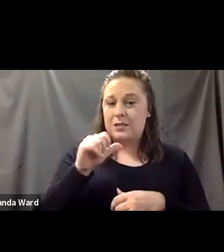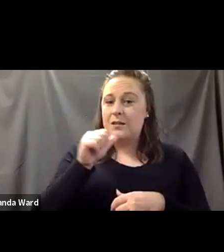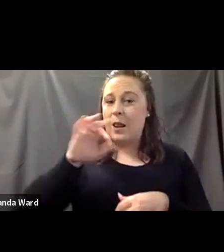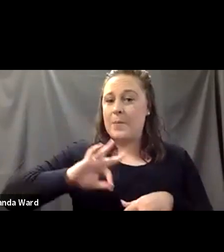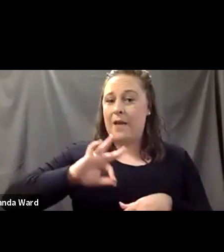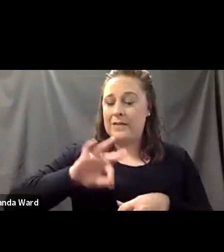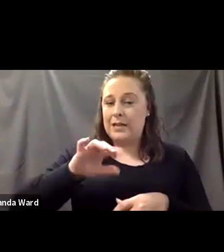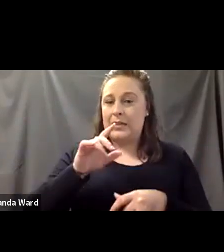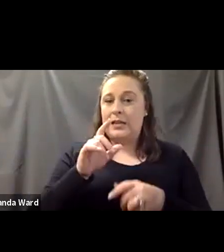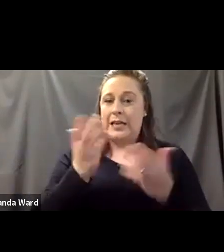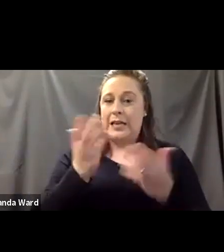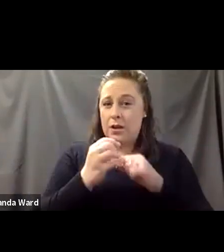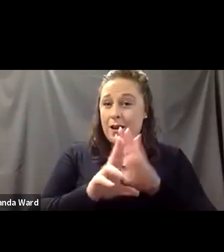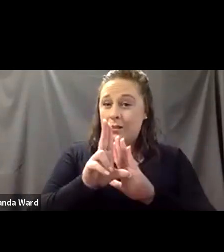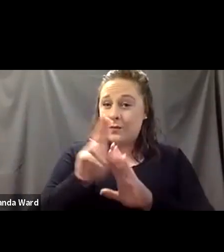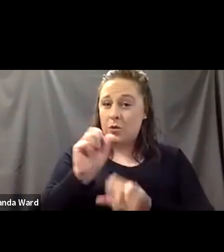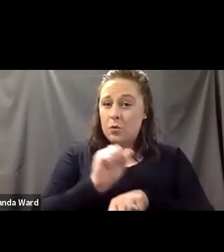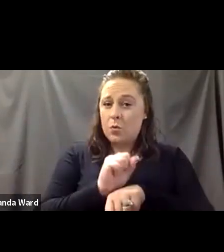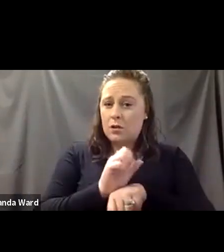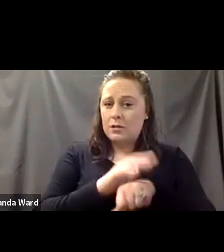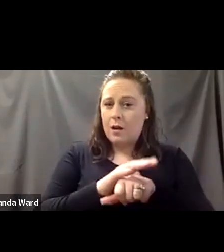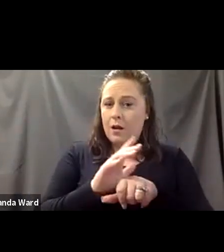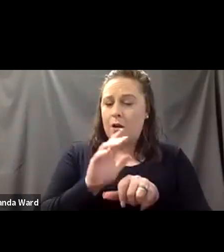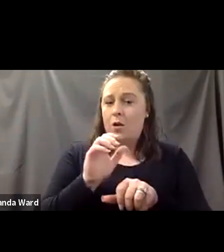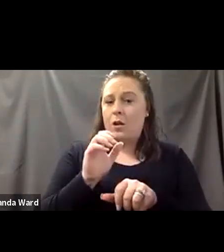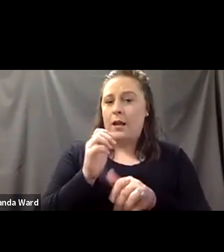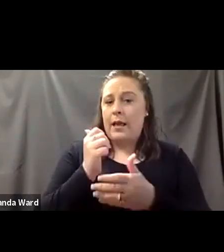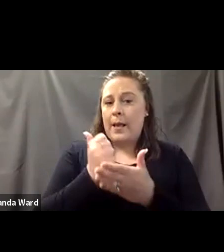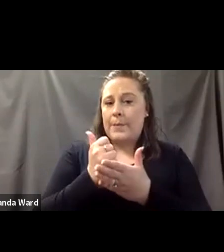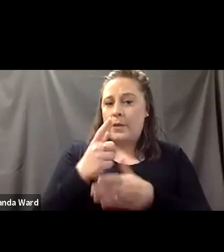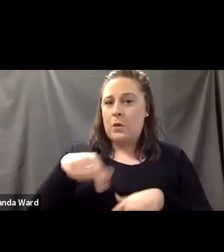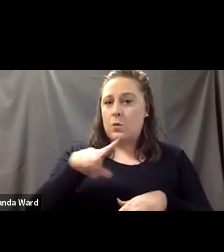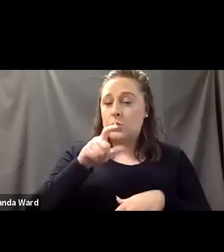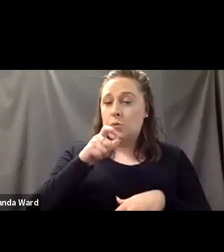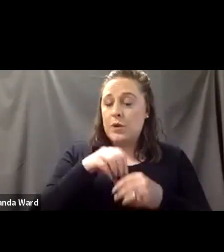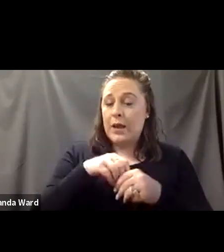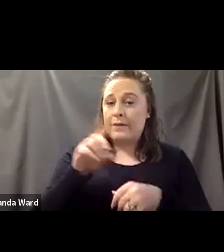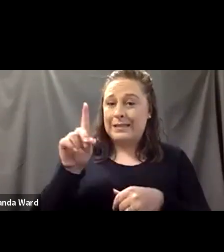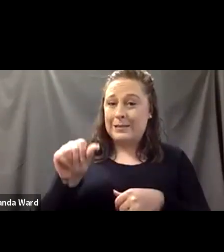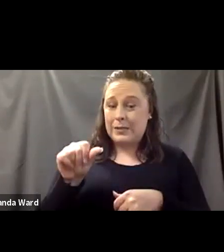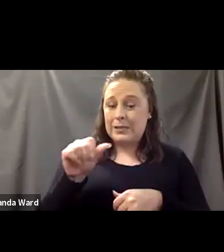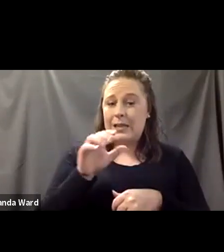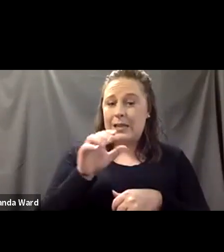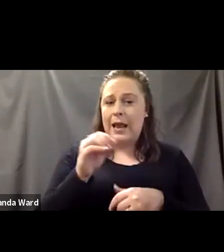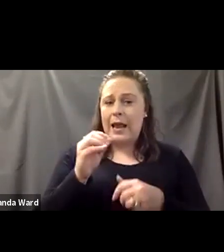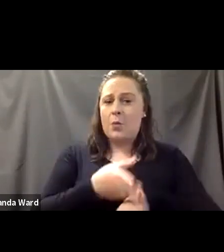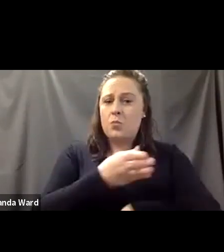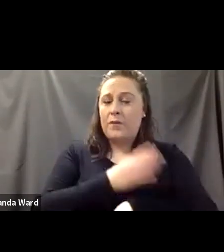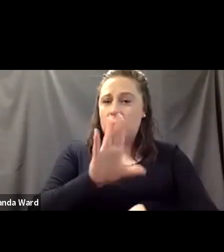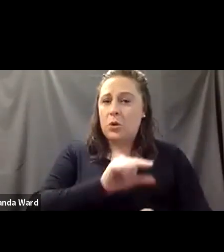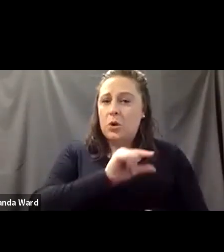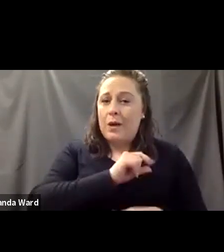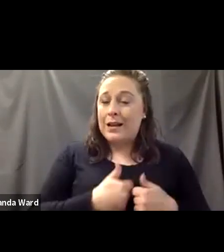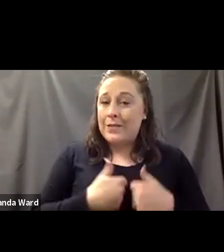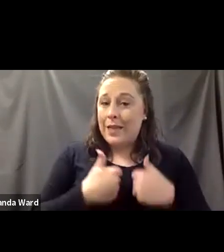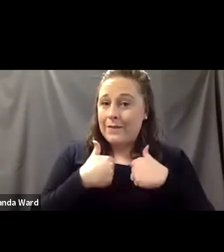works on catering to those with disabilities, breaking down those social barriers, and also improving their quality of life.